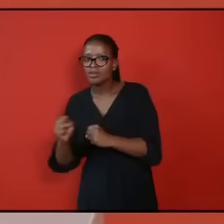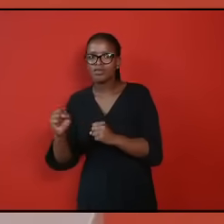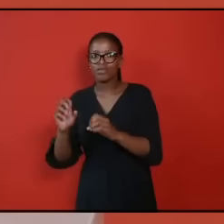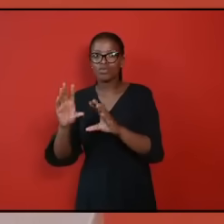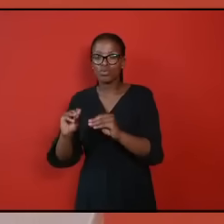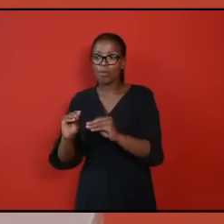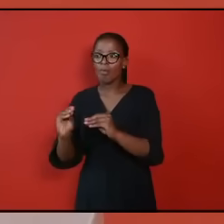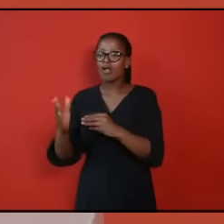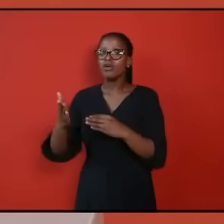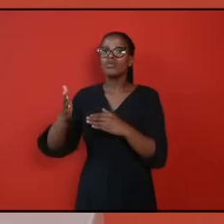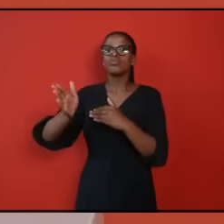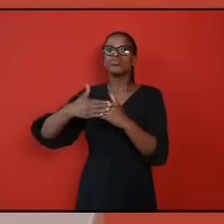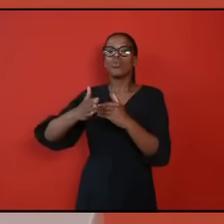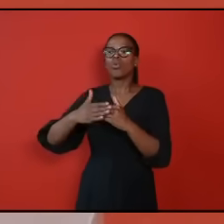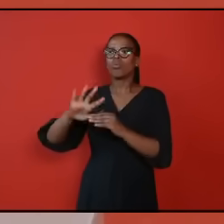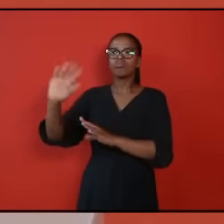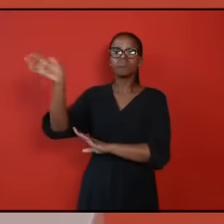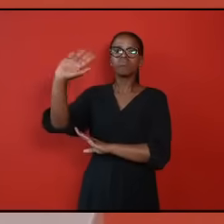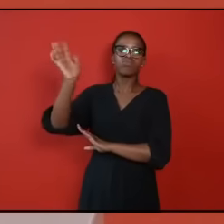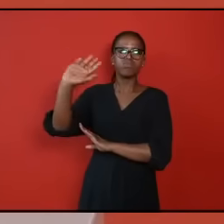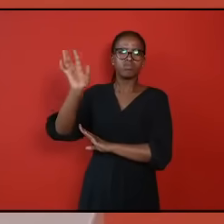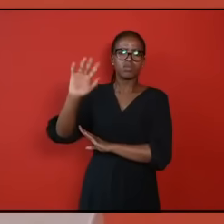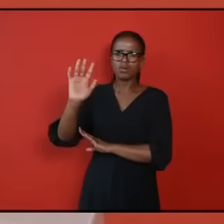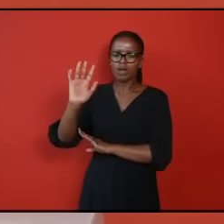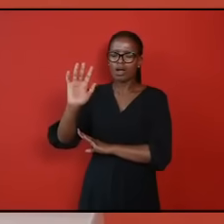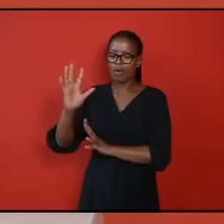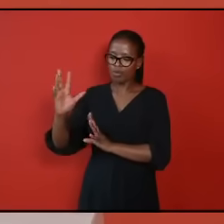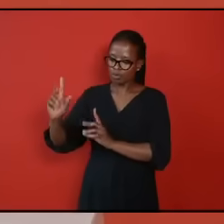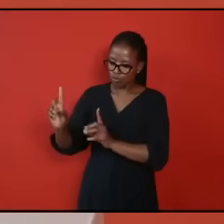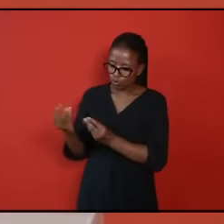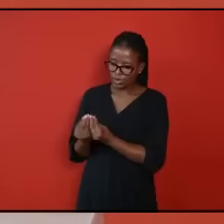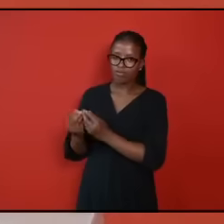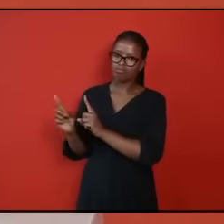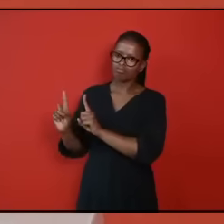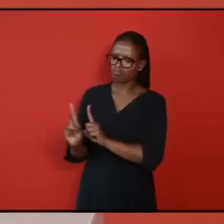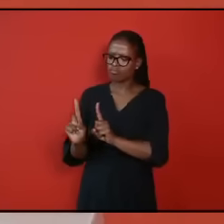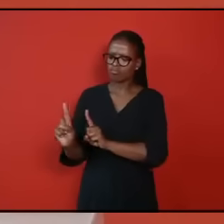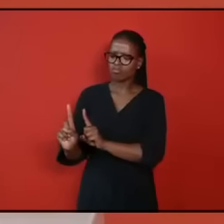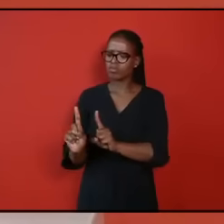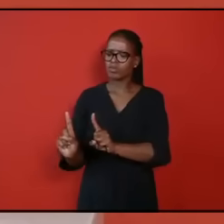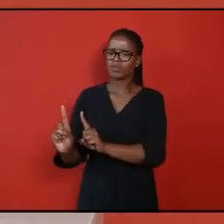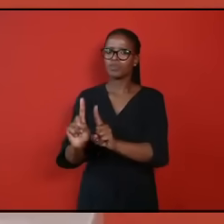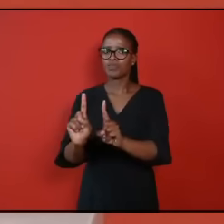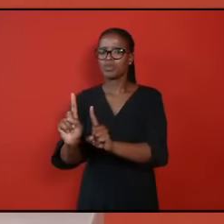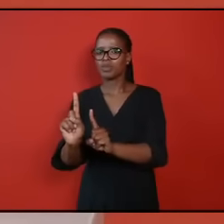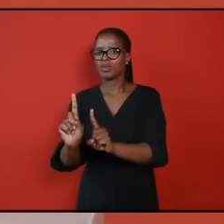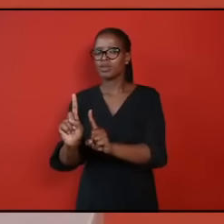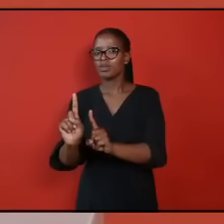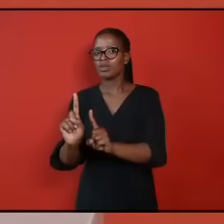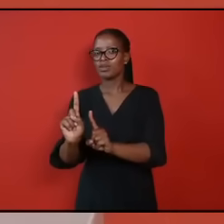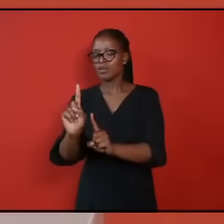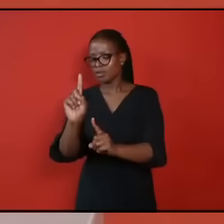way into the car, make sure they're in the car, and wave at them as they go.